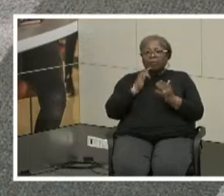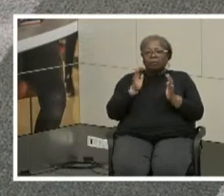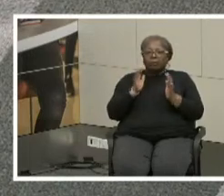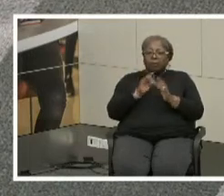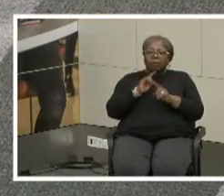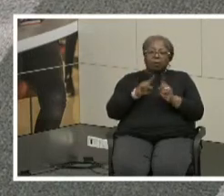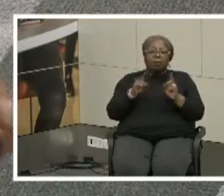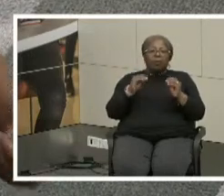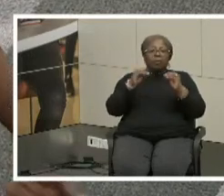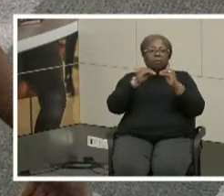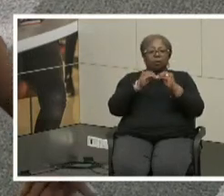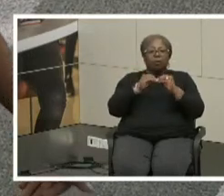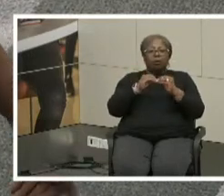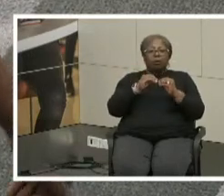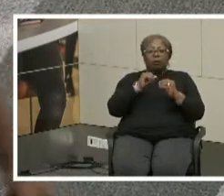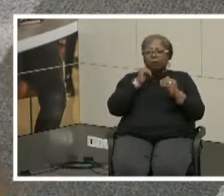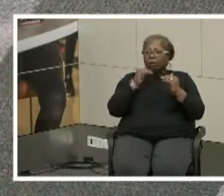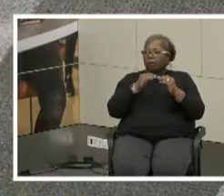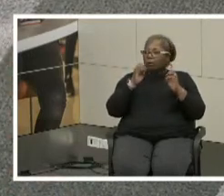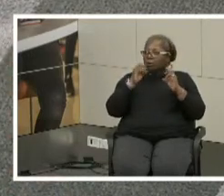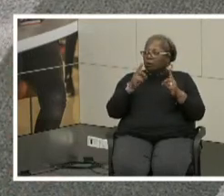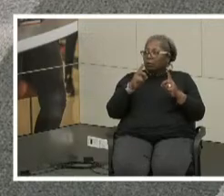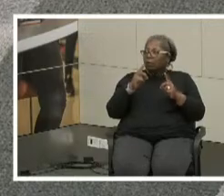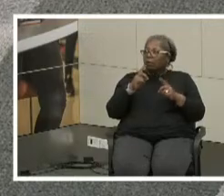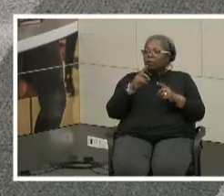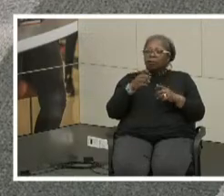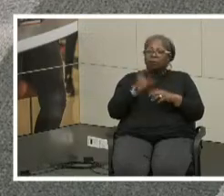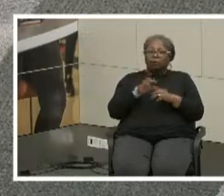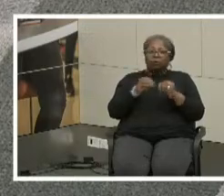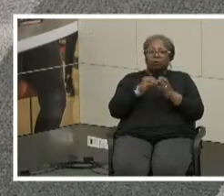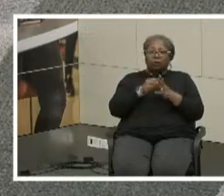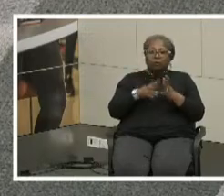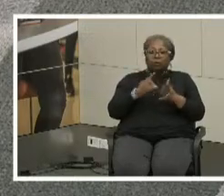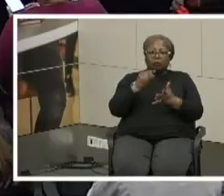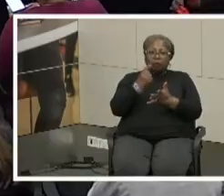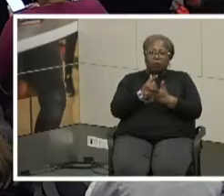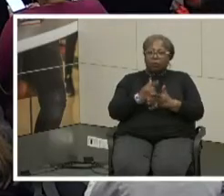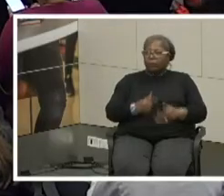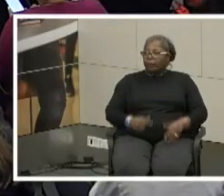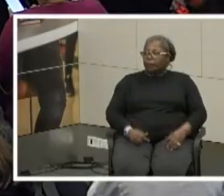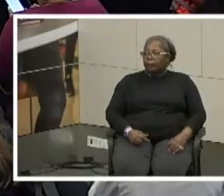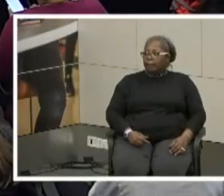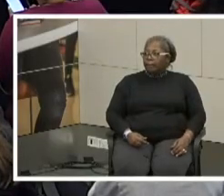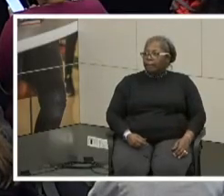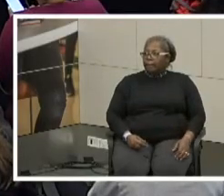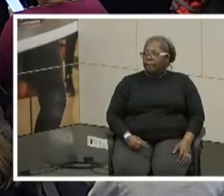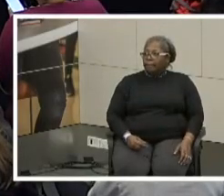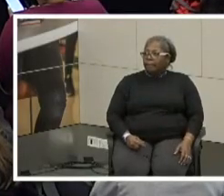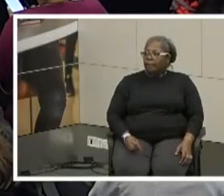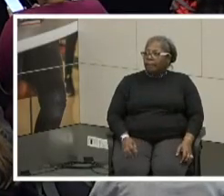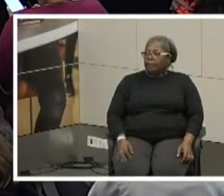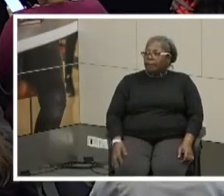a difference between more inequality education more students thank